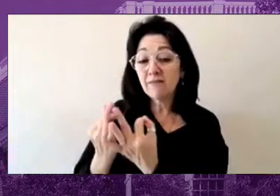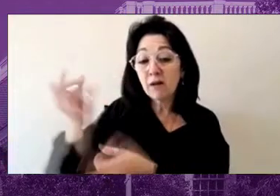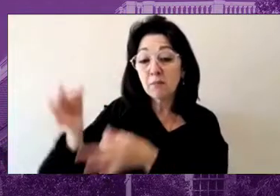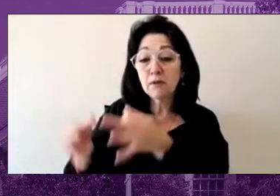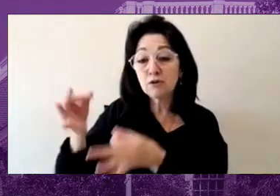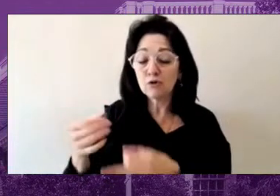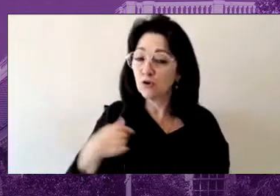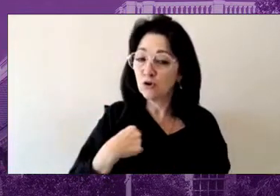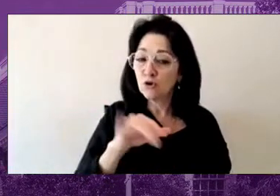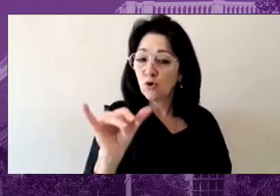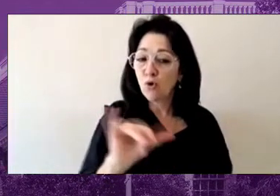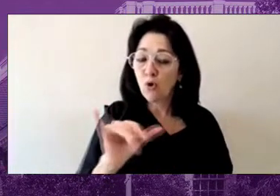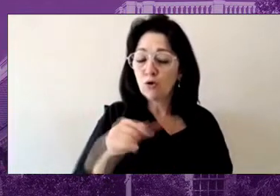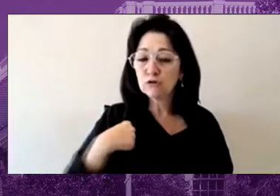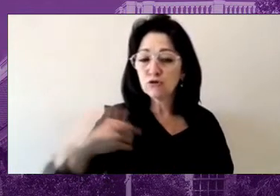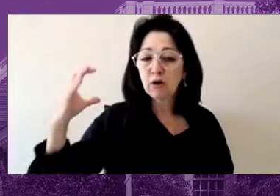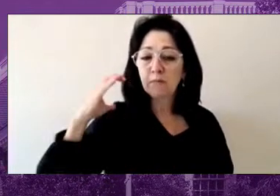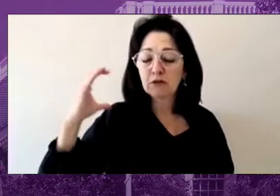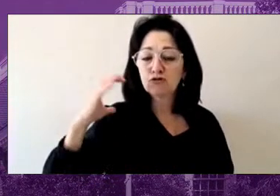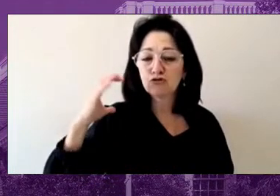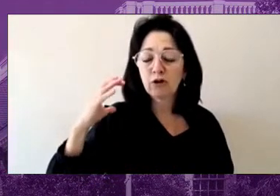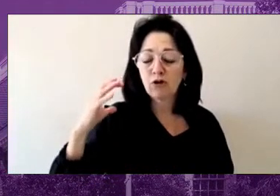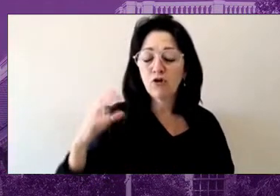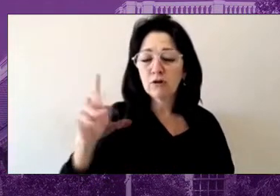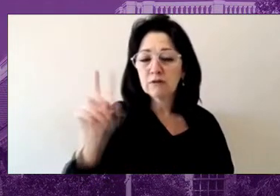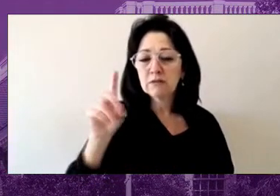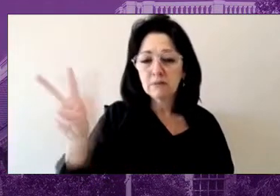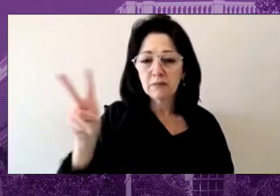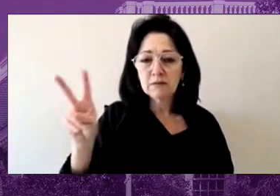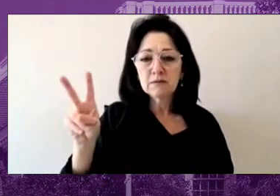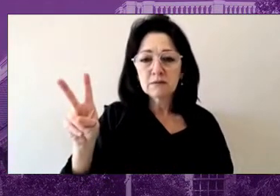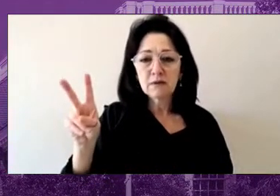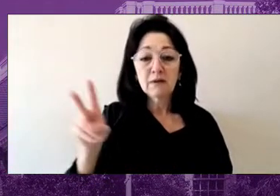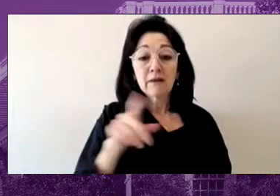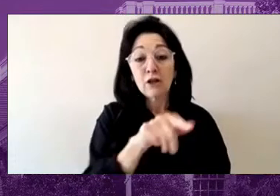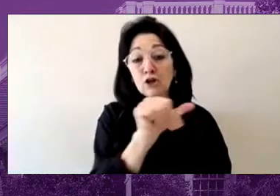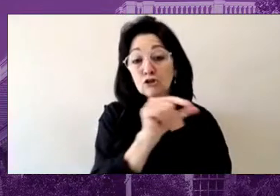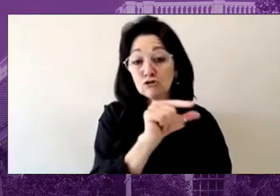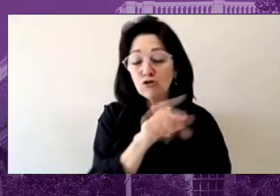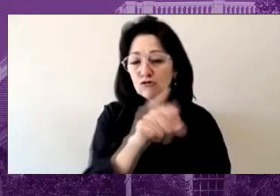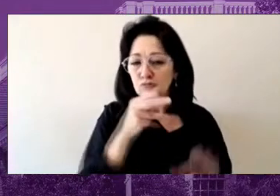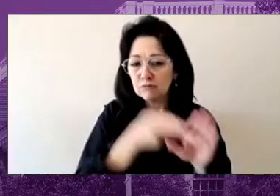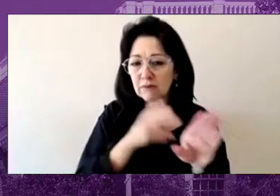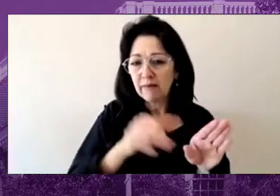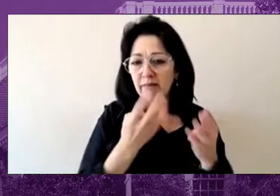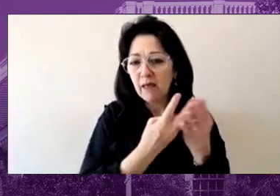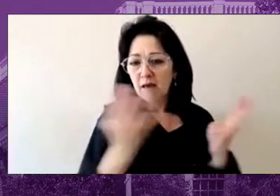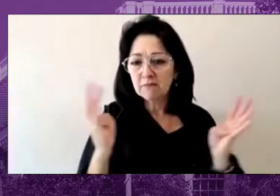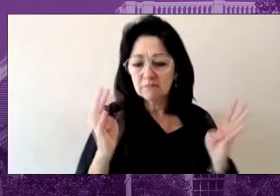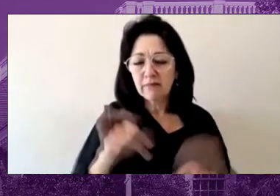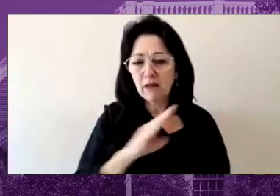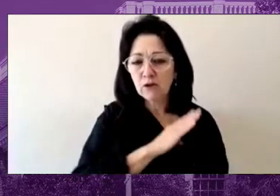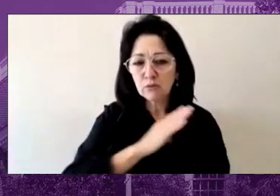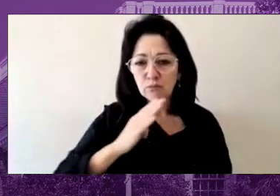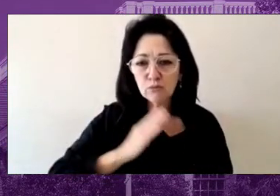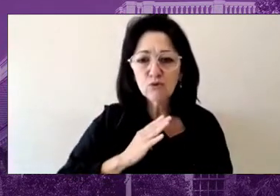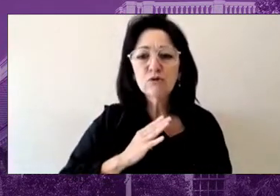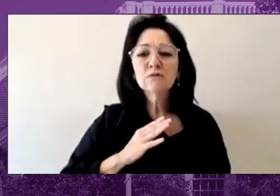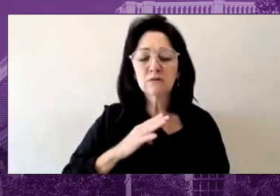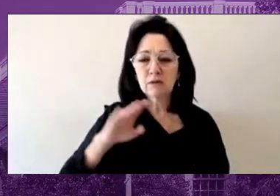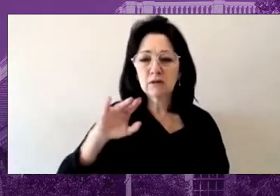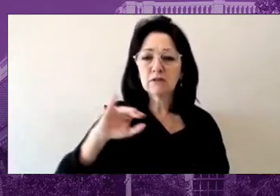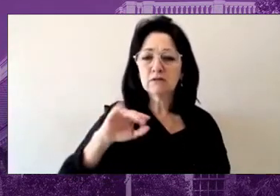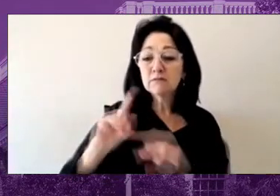Violence Coordinating Council, which the Attorney General sits and all other members of the executive branch, the judicial branch, and